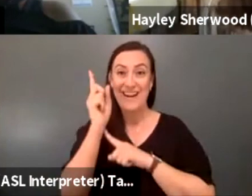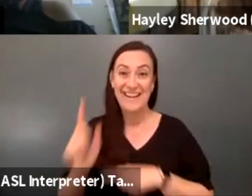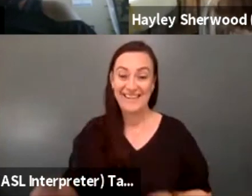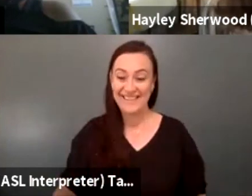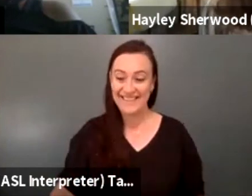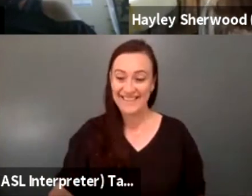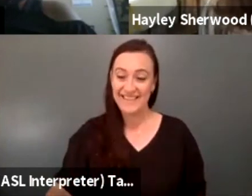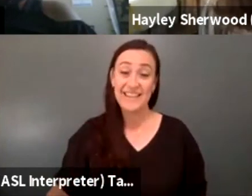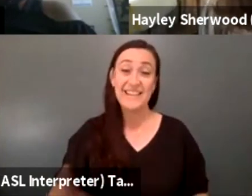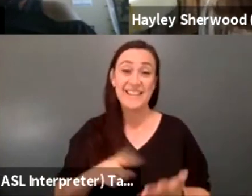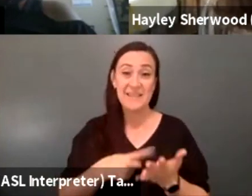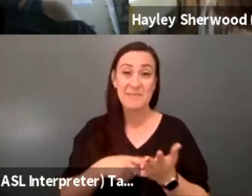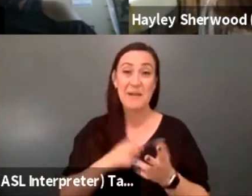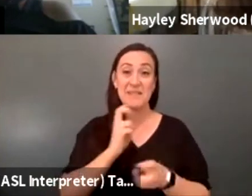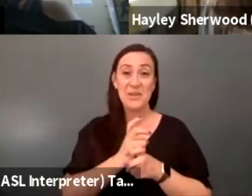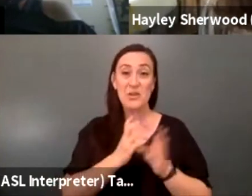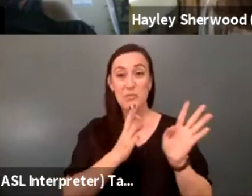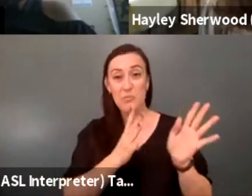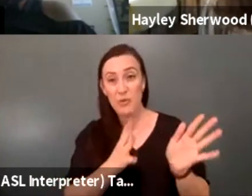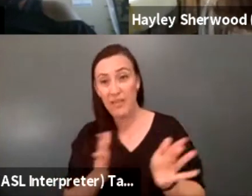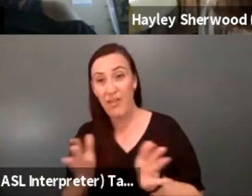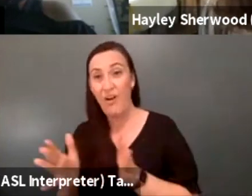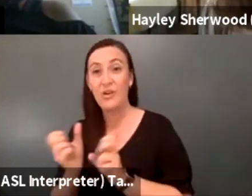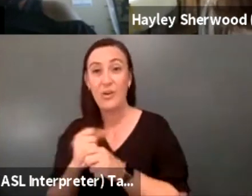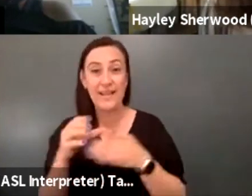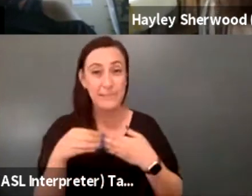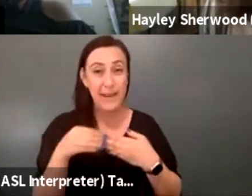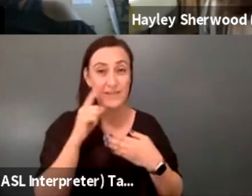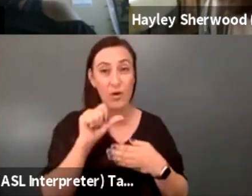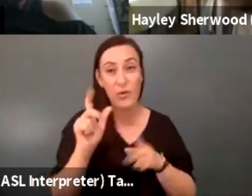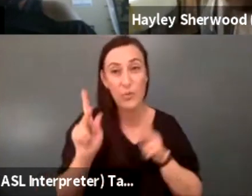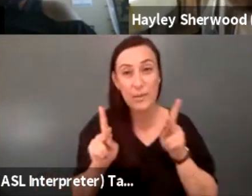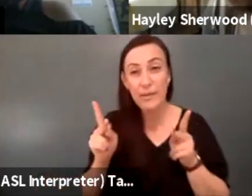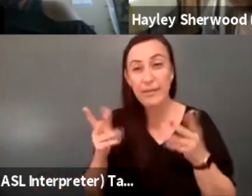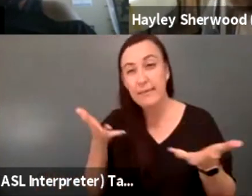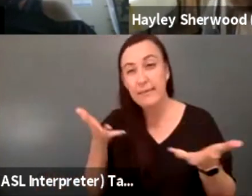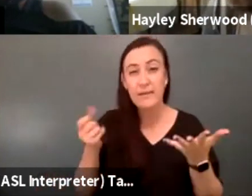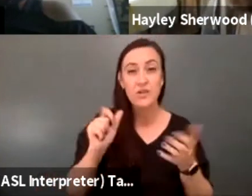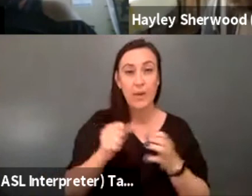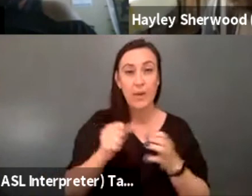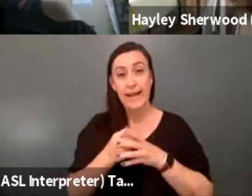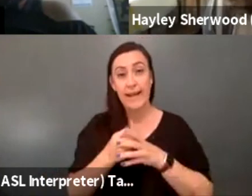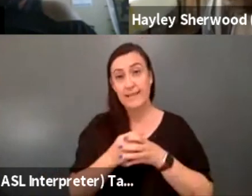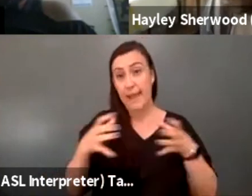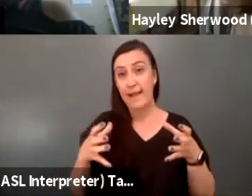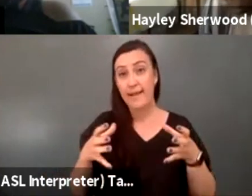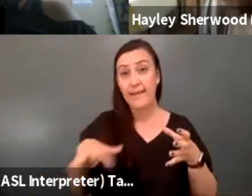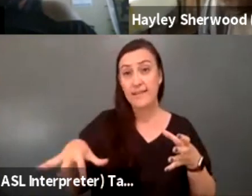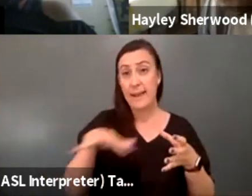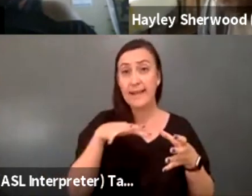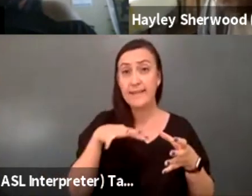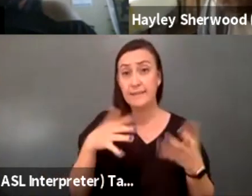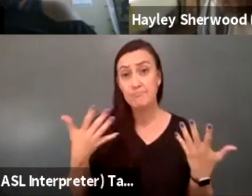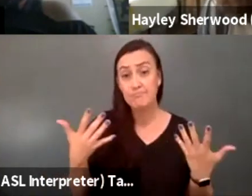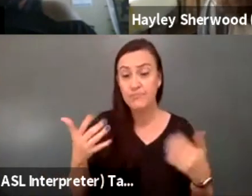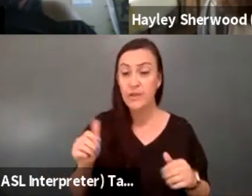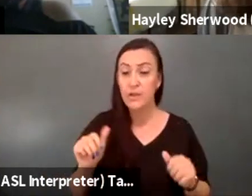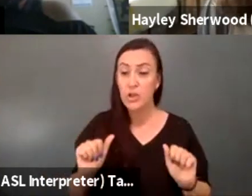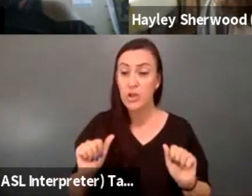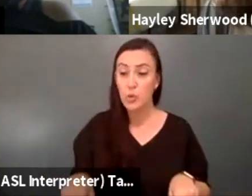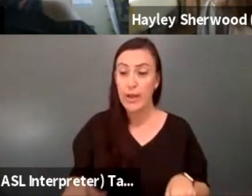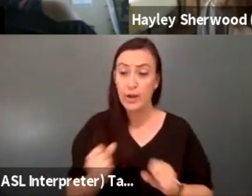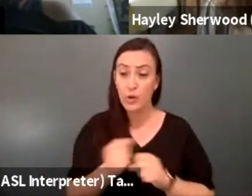to move people along to create space for other people. So you can expand the space. You can create